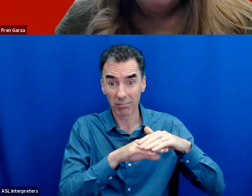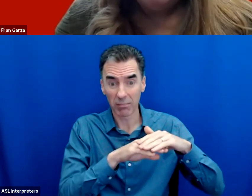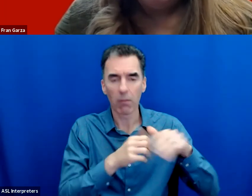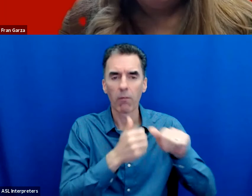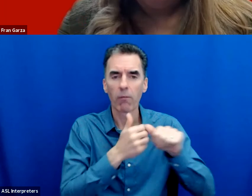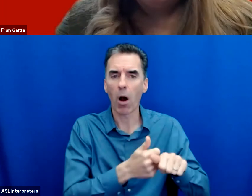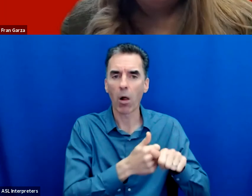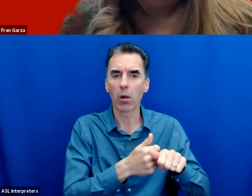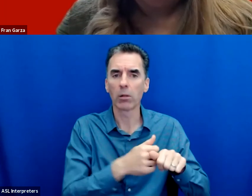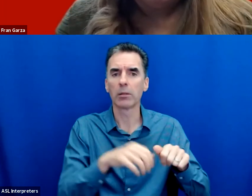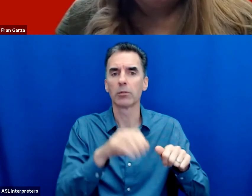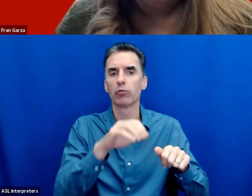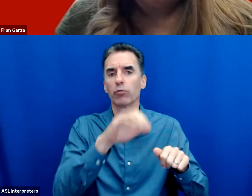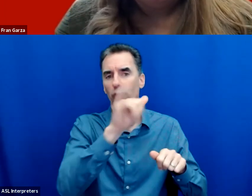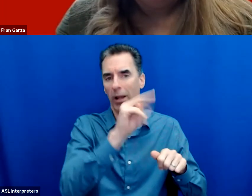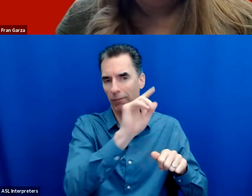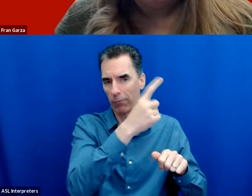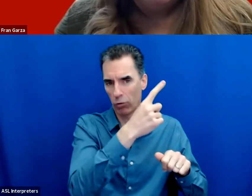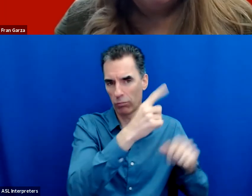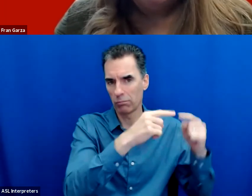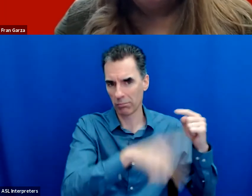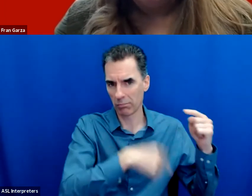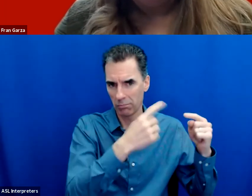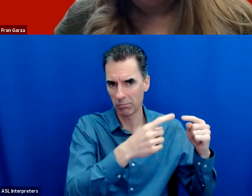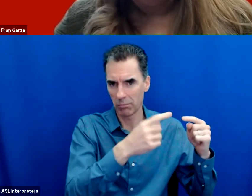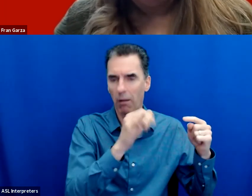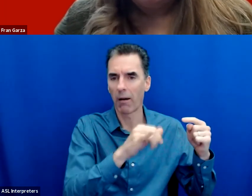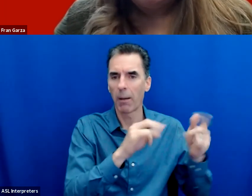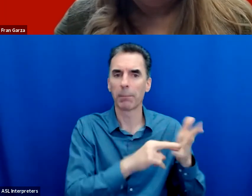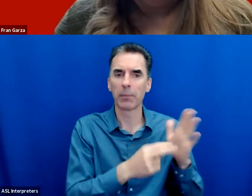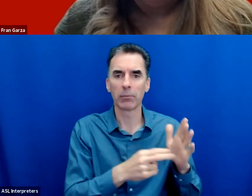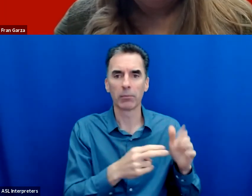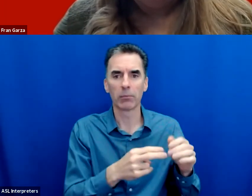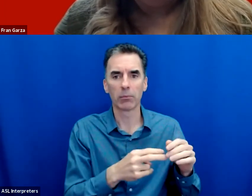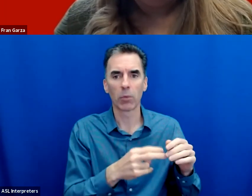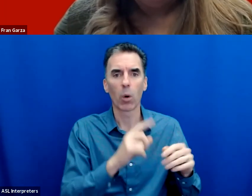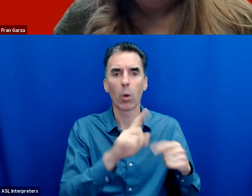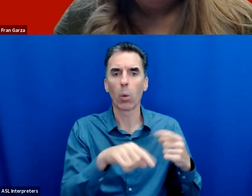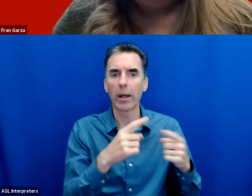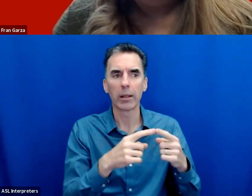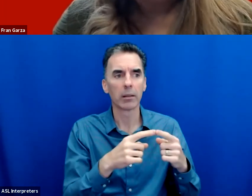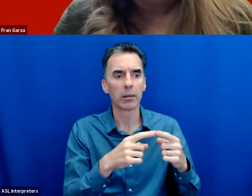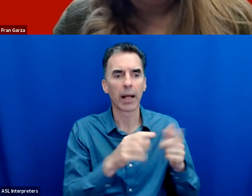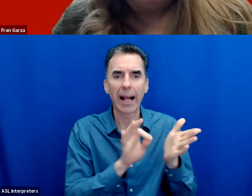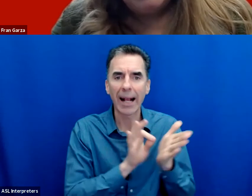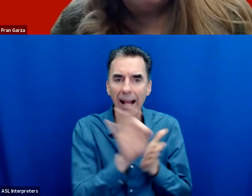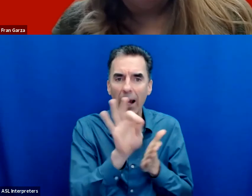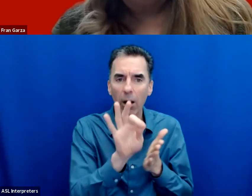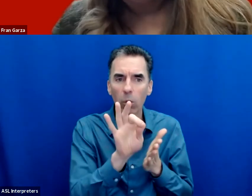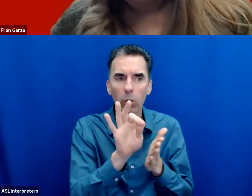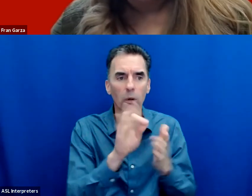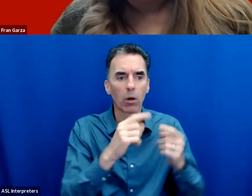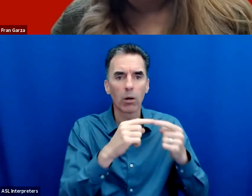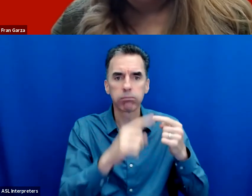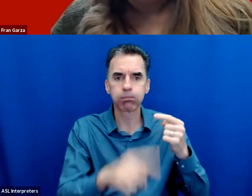year. So January 1st is when your deductibles, your annual benefit for your dental